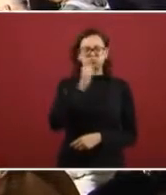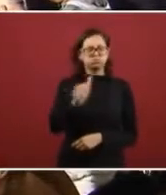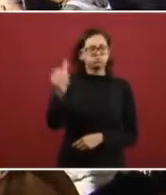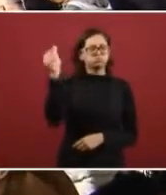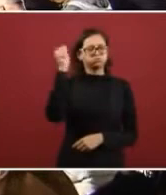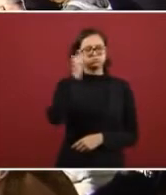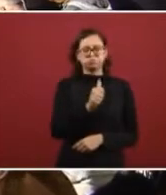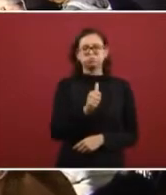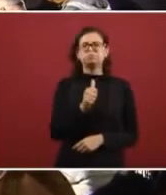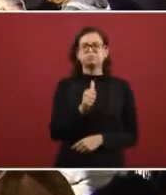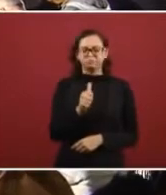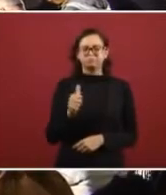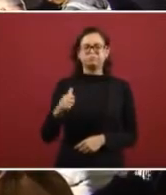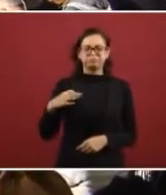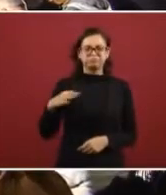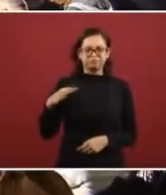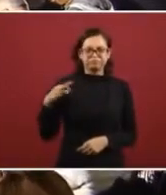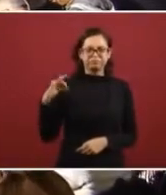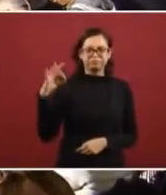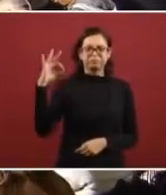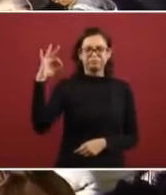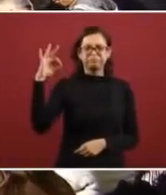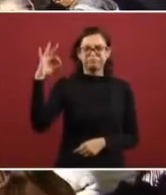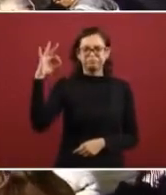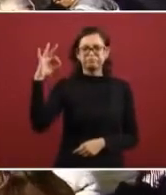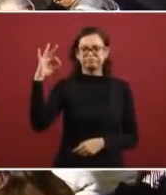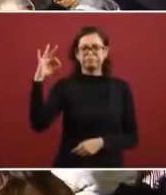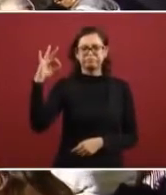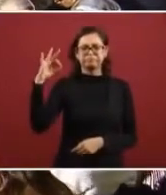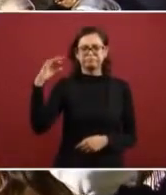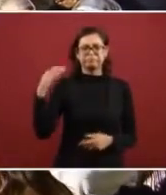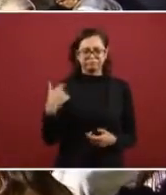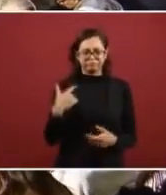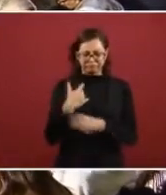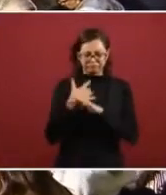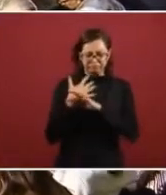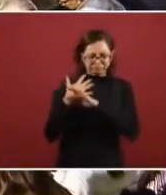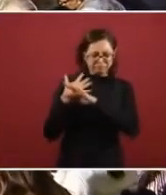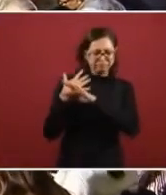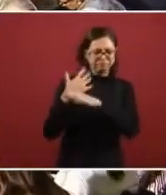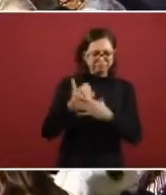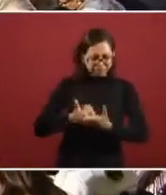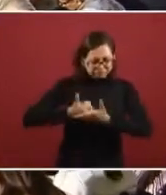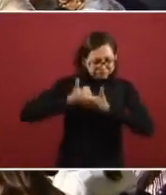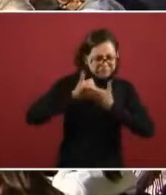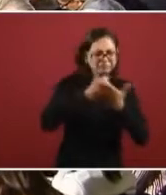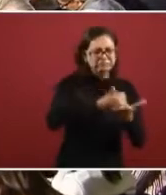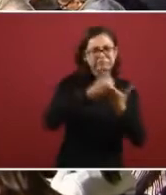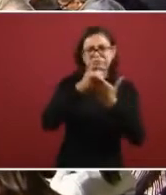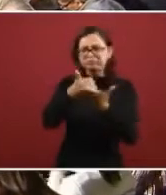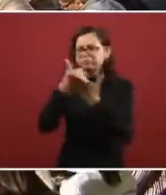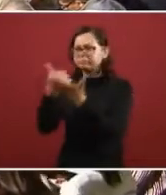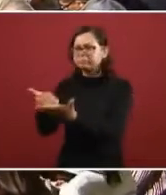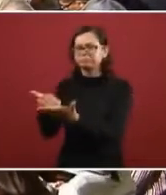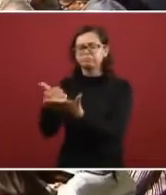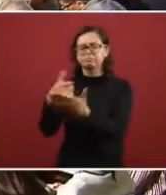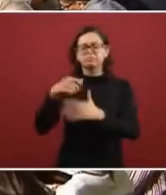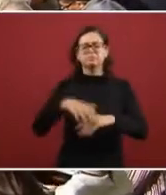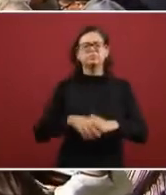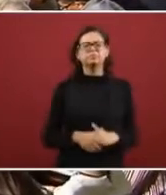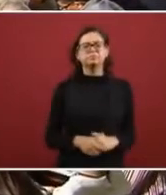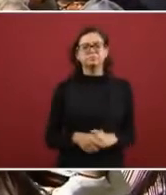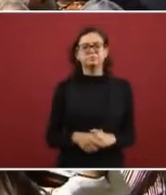los primeros, are the first en brindar auxilio, to offer help and